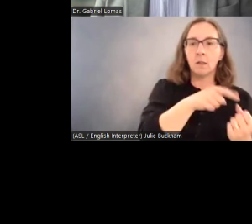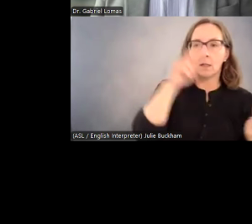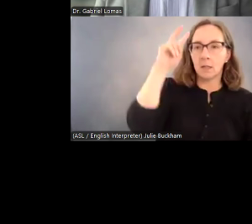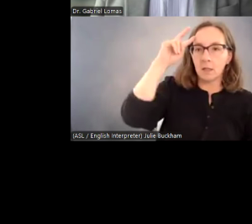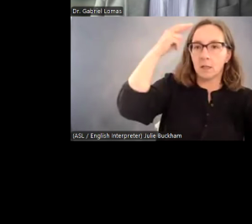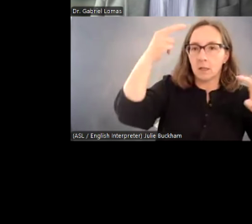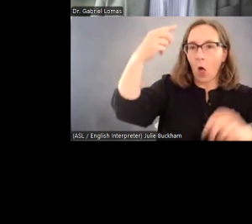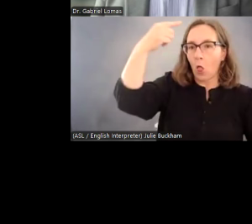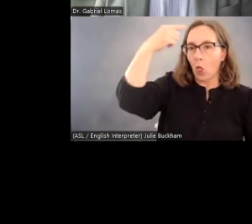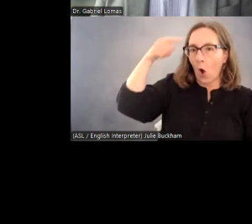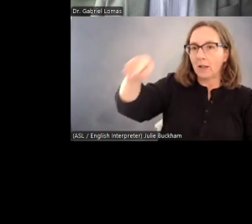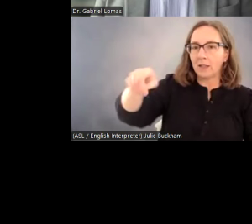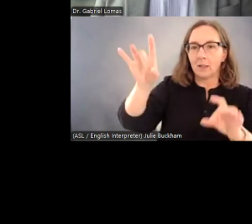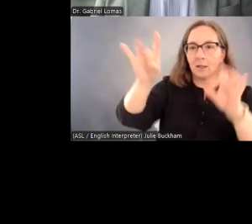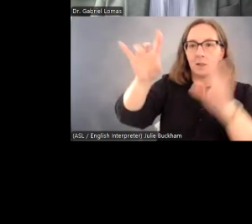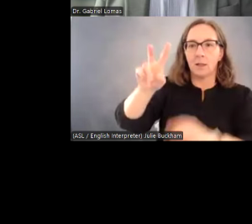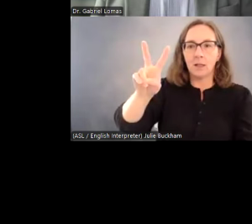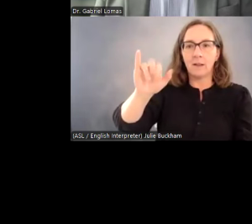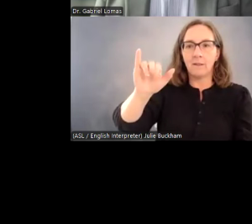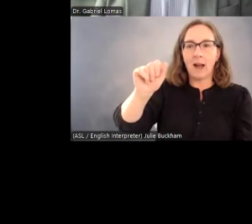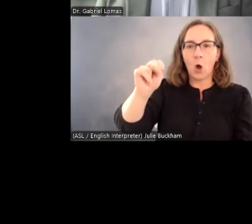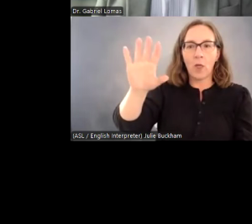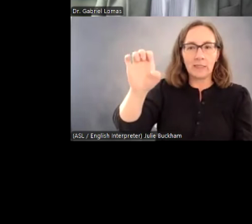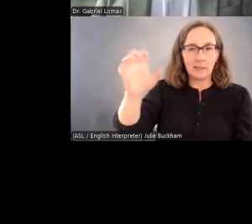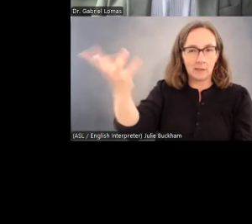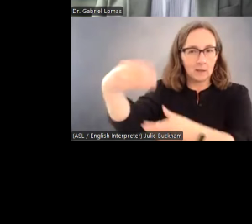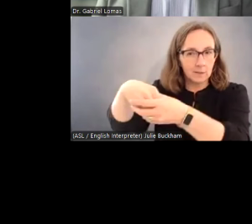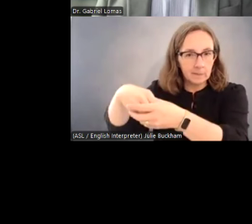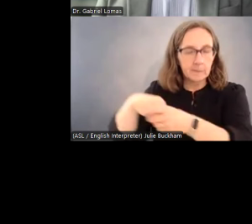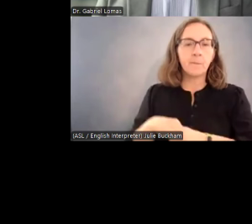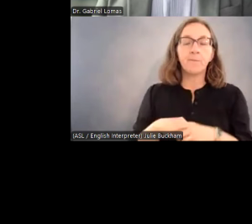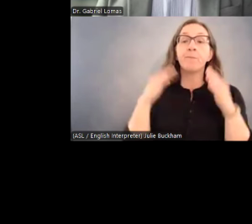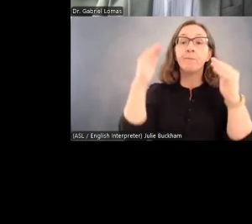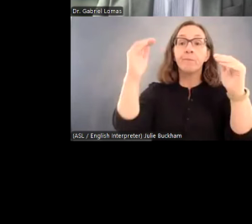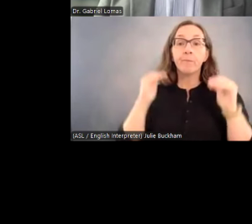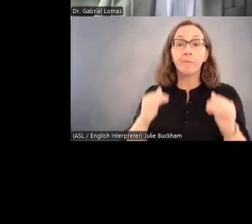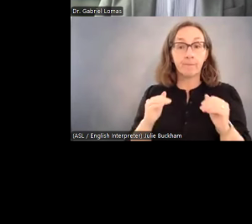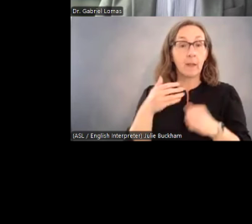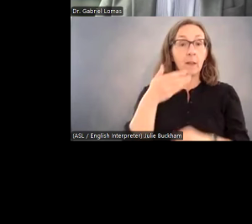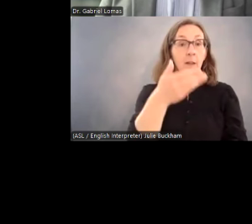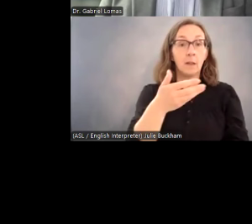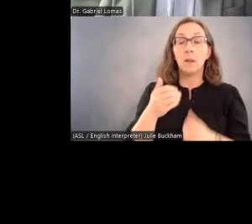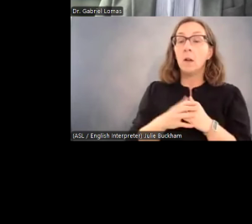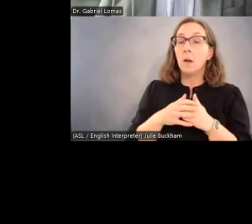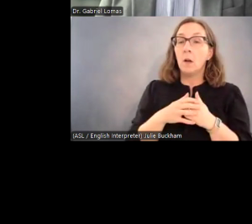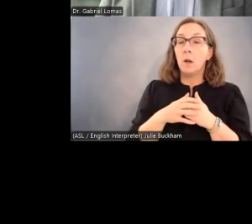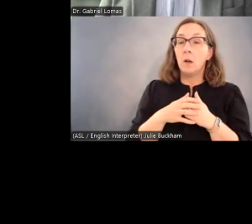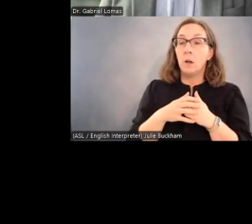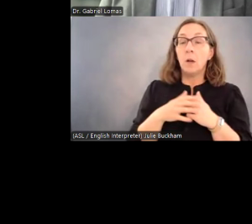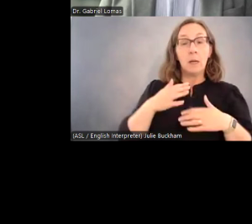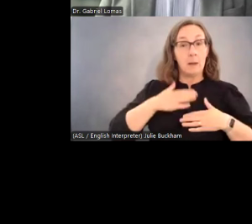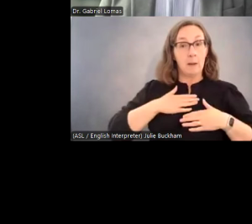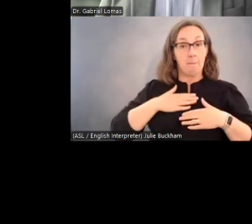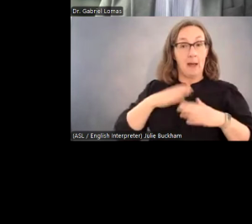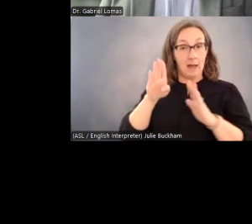that a person was being violent. Next slide. So as we've talked about, a lot of my